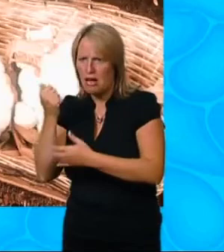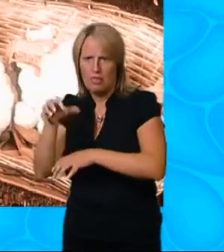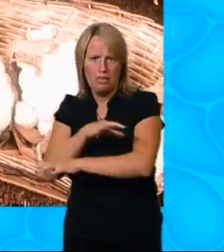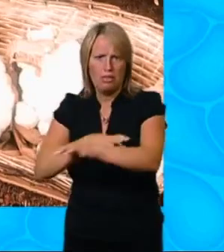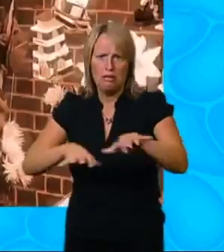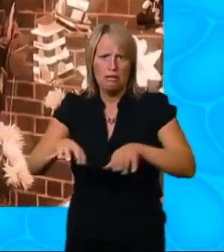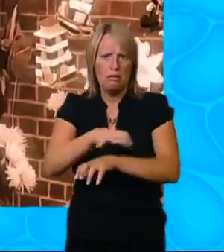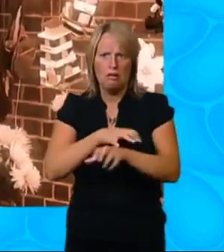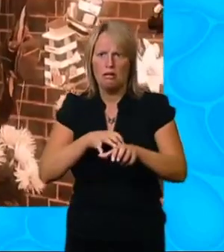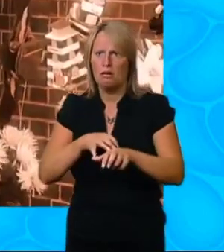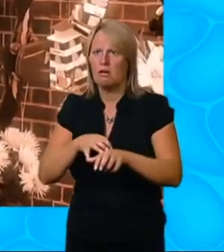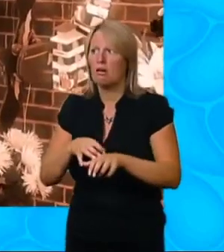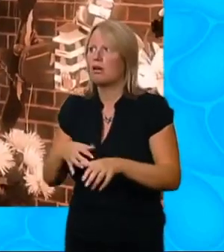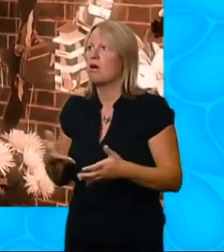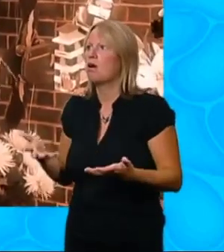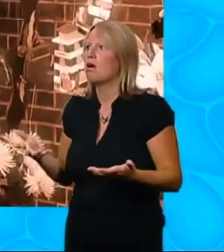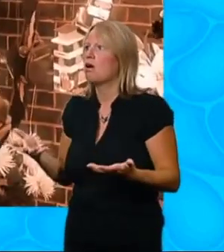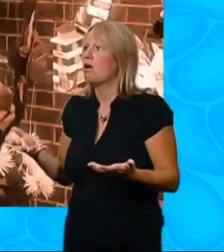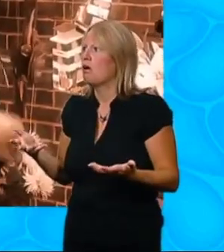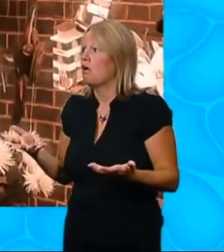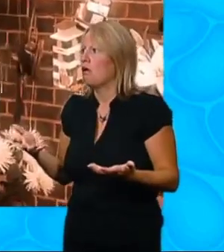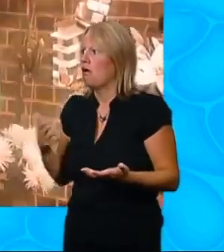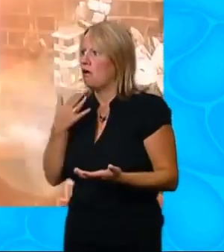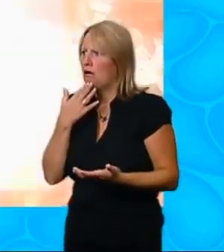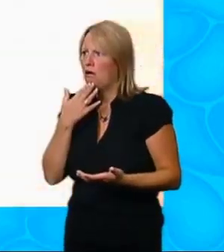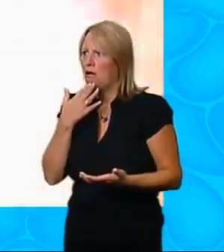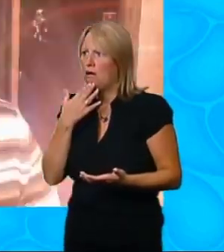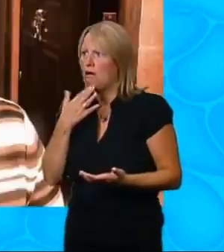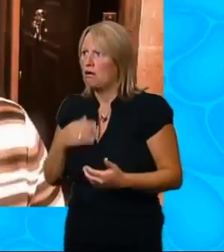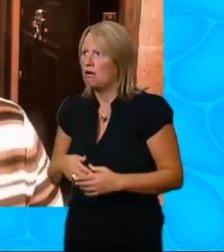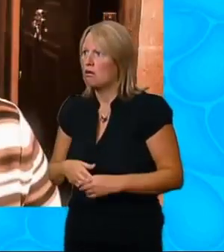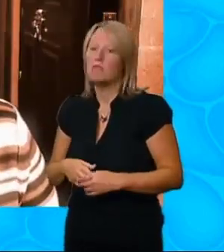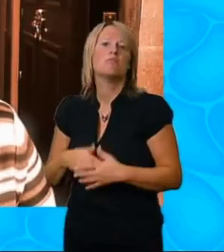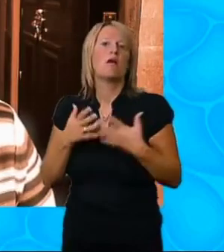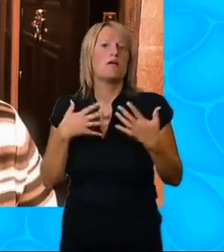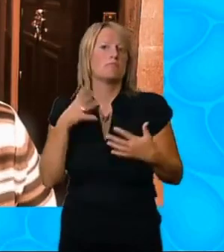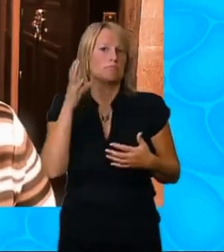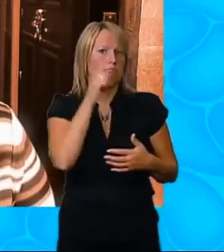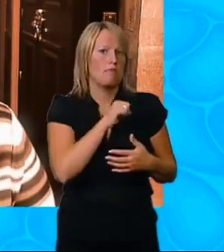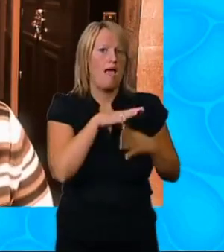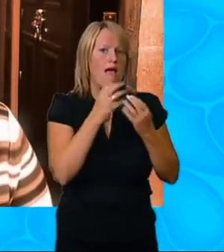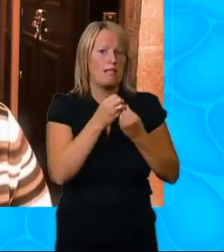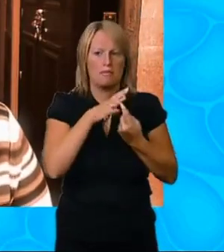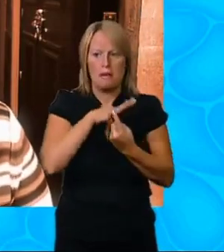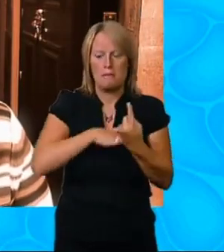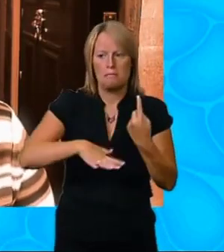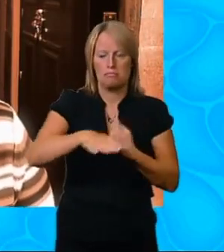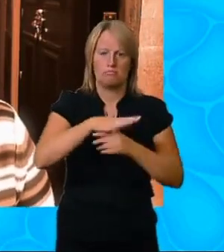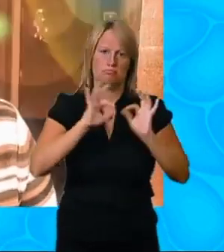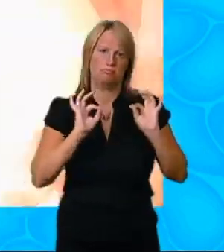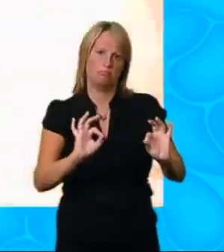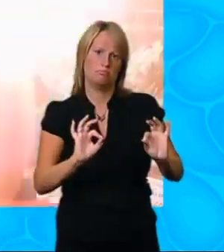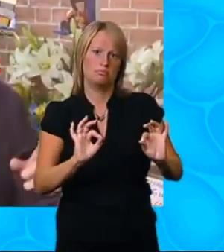had muddled it all up. I couldn't find anything. Now remember, there's a place for